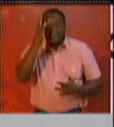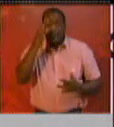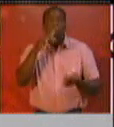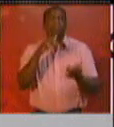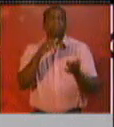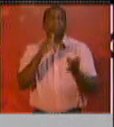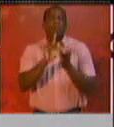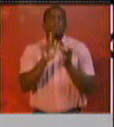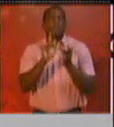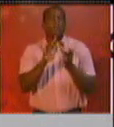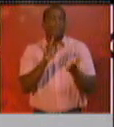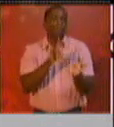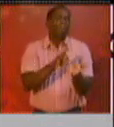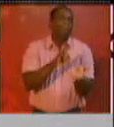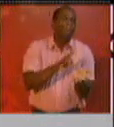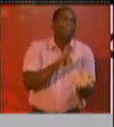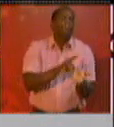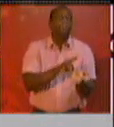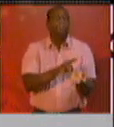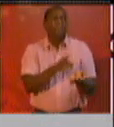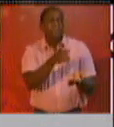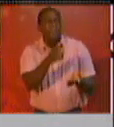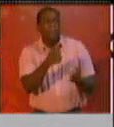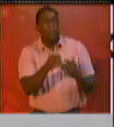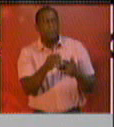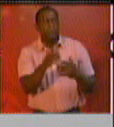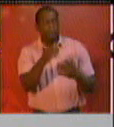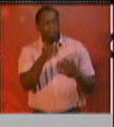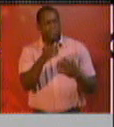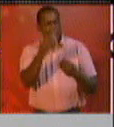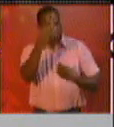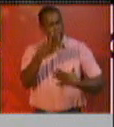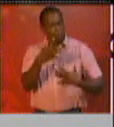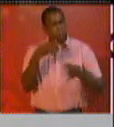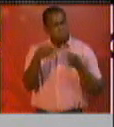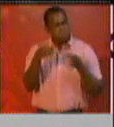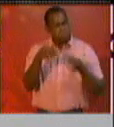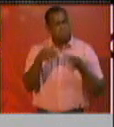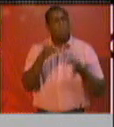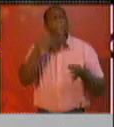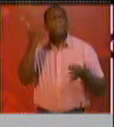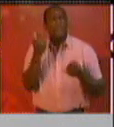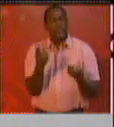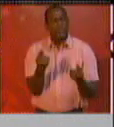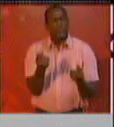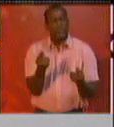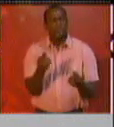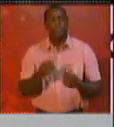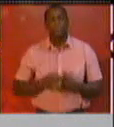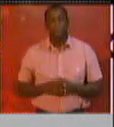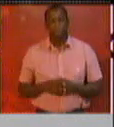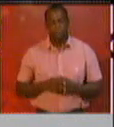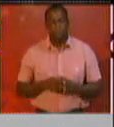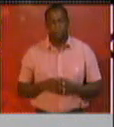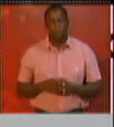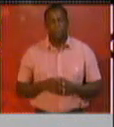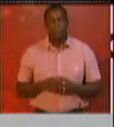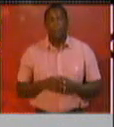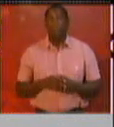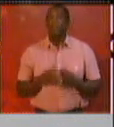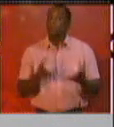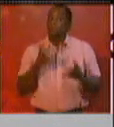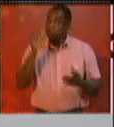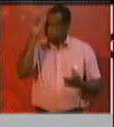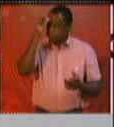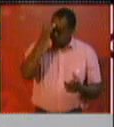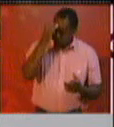guided as to the best and most appropriate action for your health status. We want to remind all individuals of the new